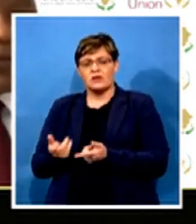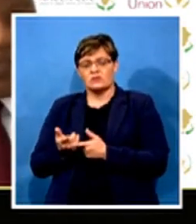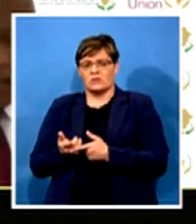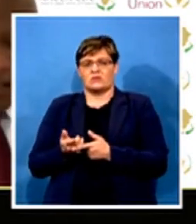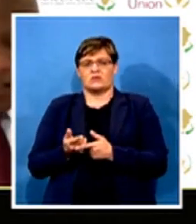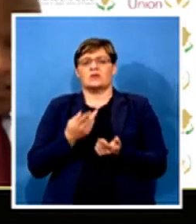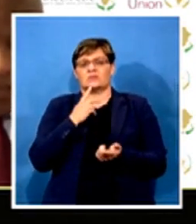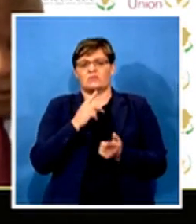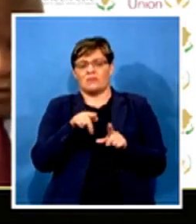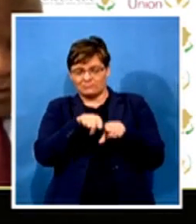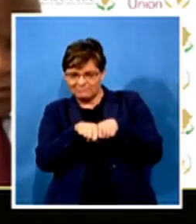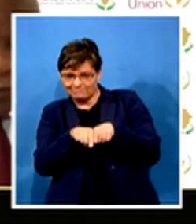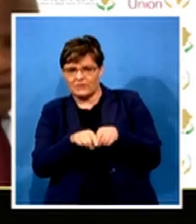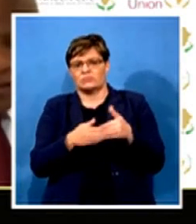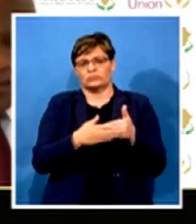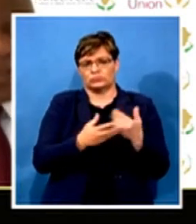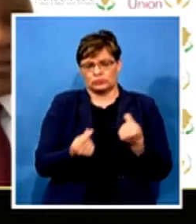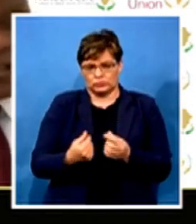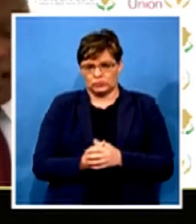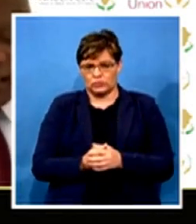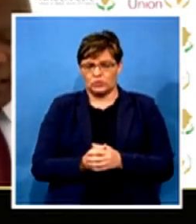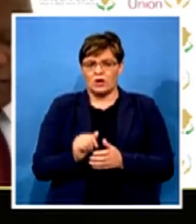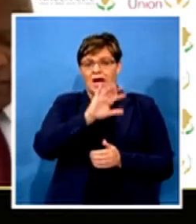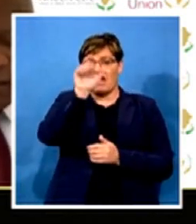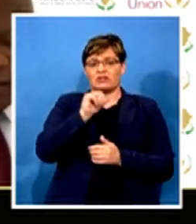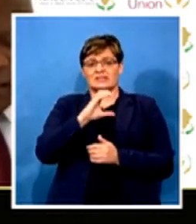And Africa CDC has now trained over